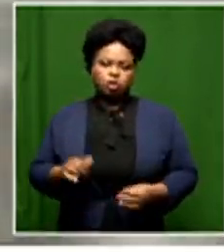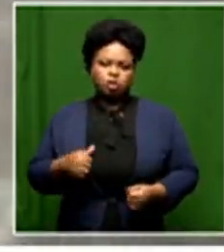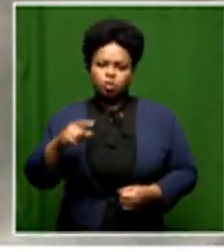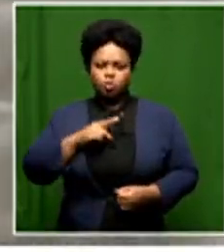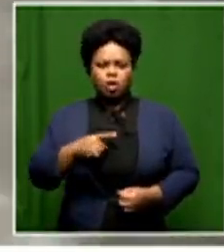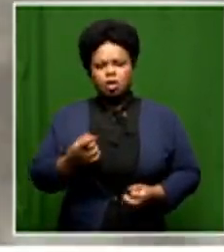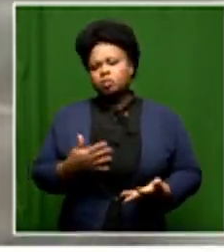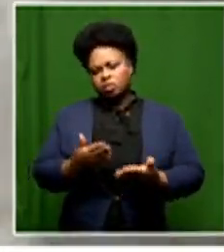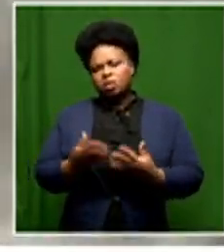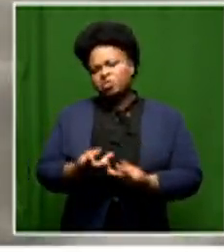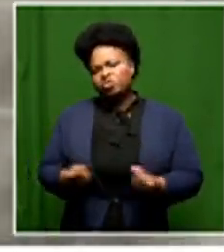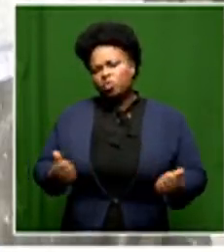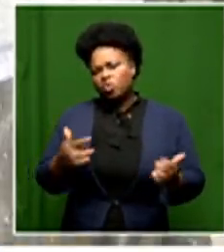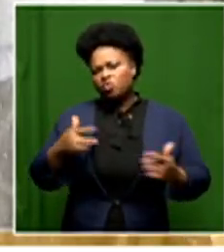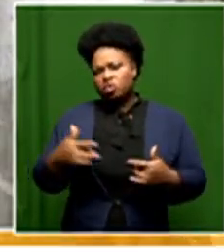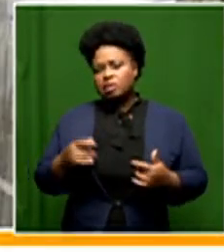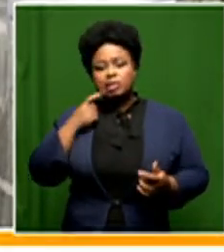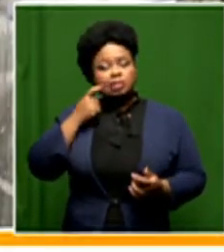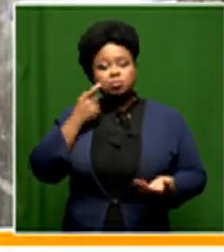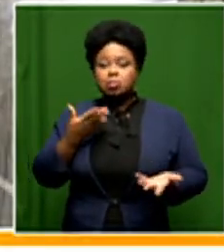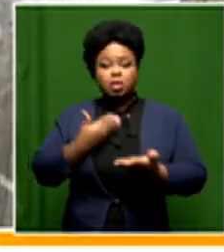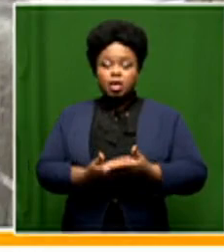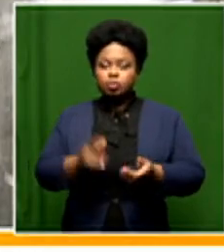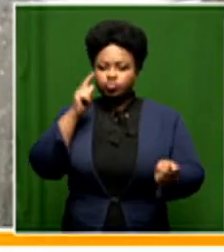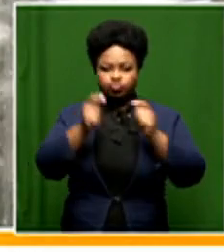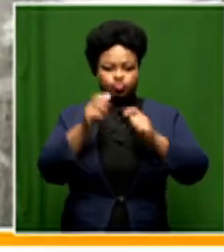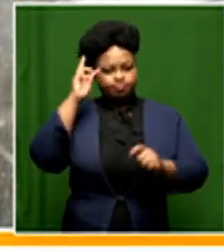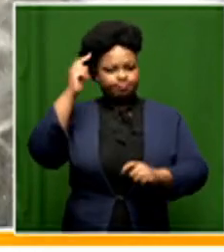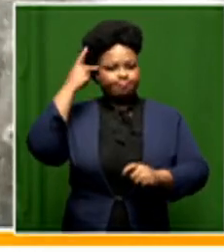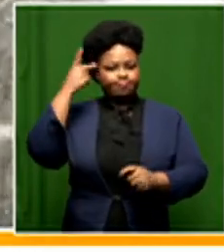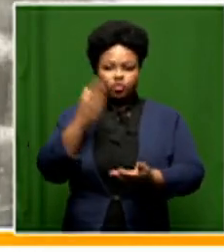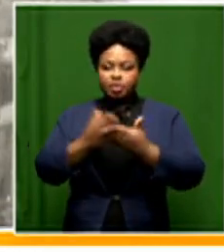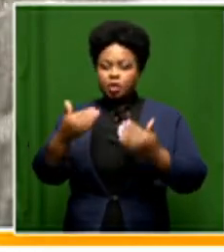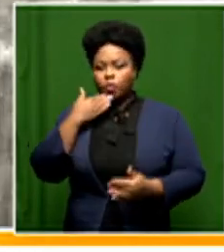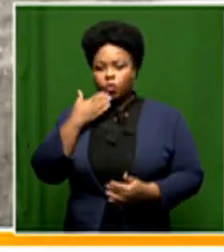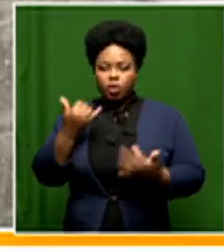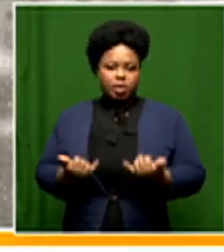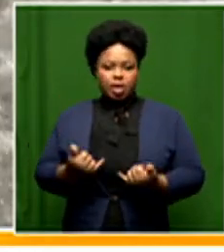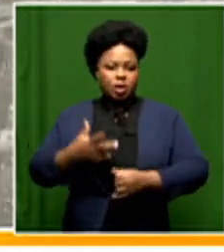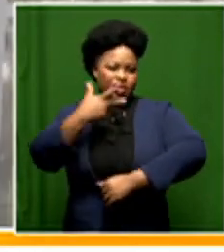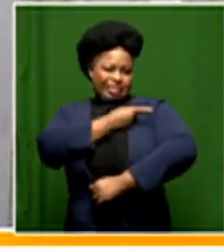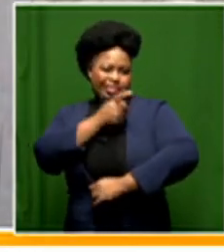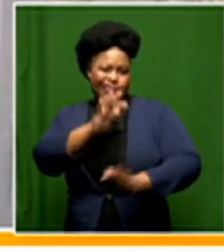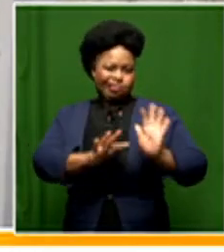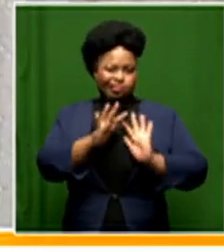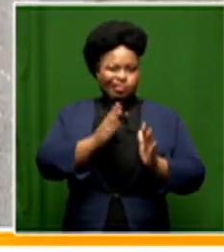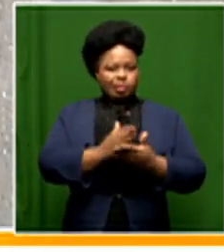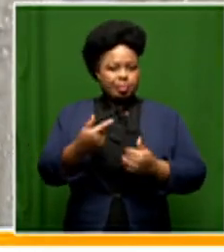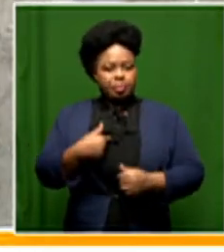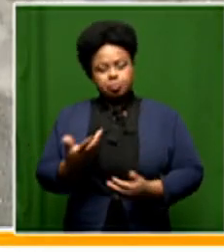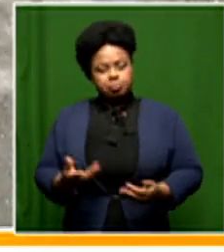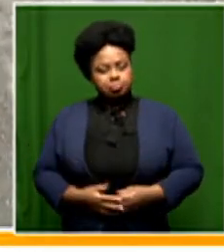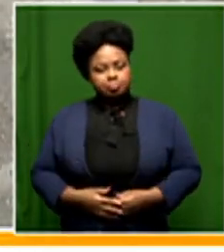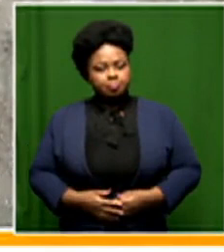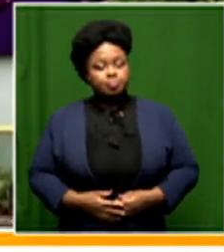addresses these concerns, there is an opportunity to perhaps change the minds of those who are currently vaccine hesitant. Yeah, this